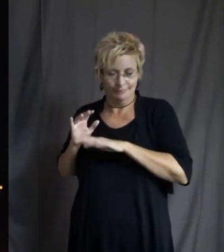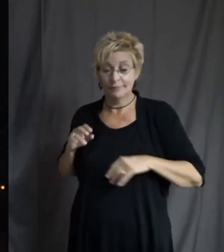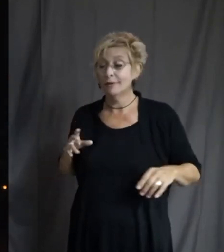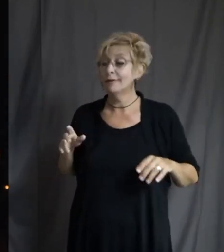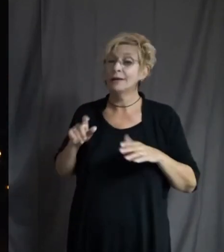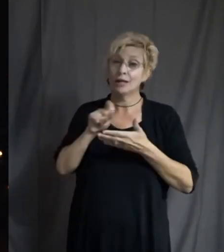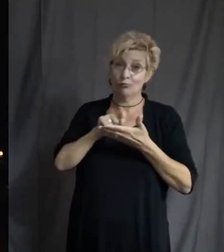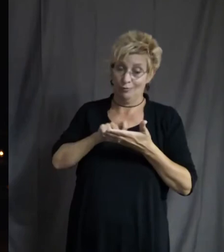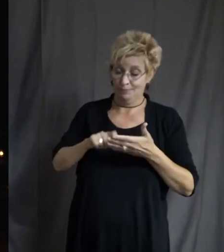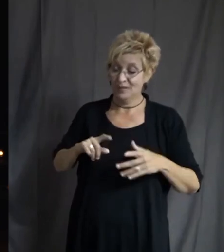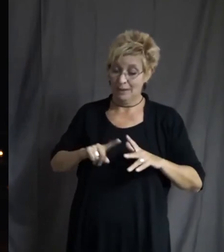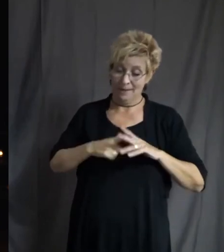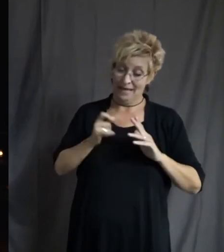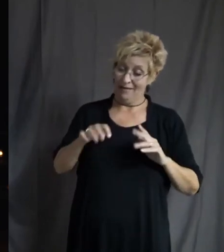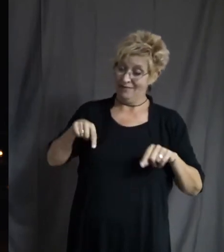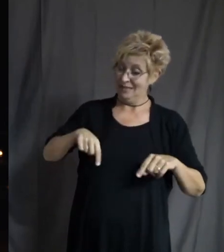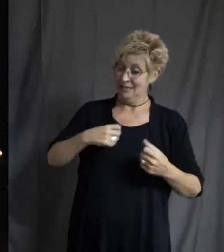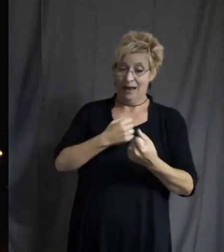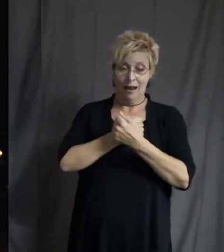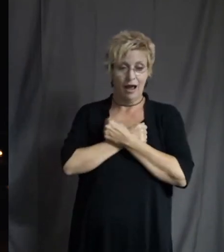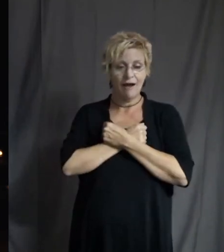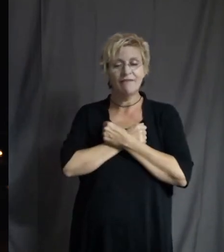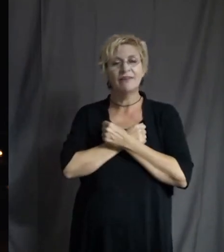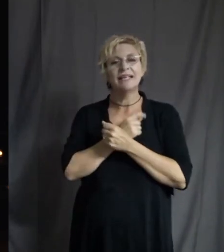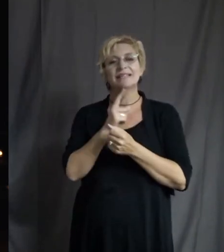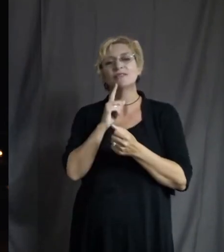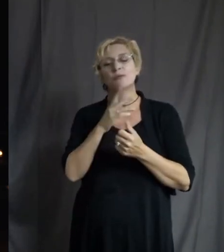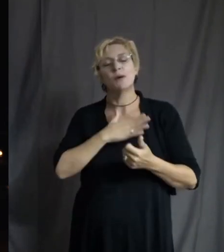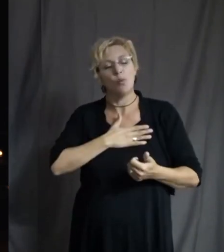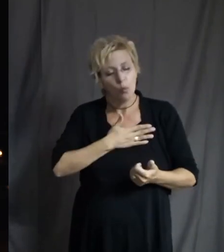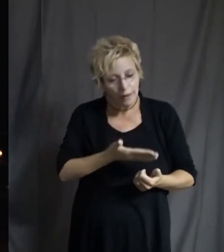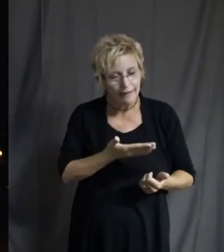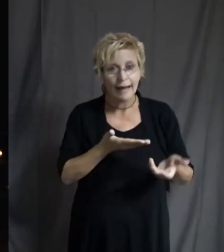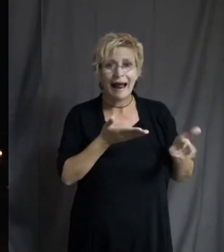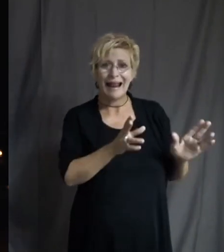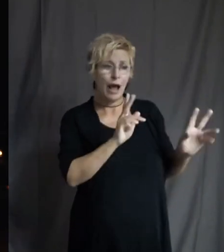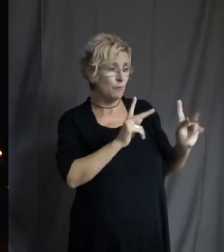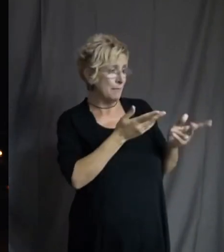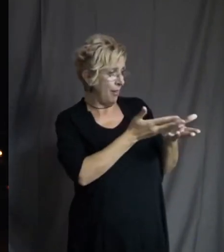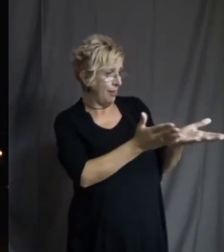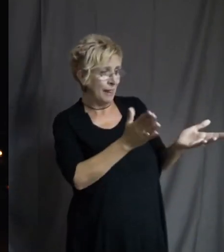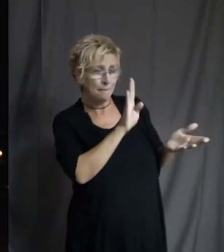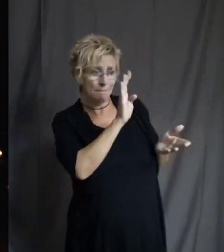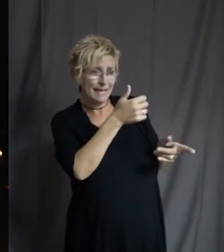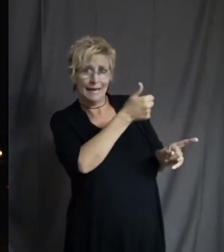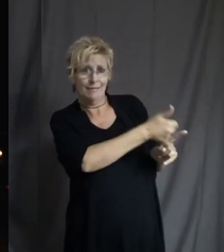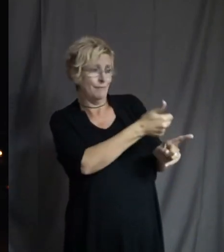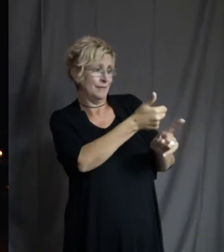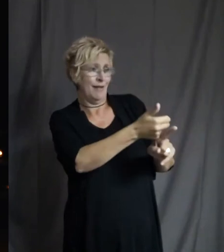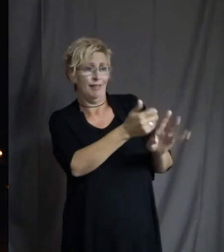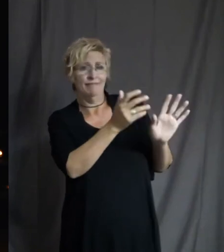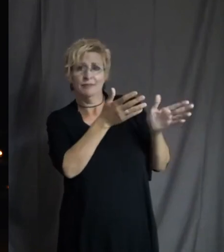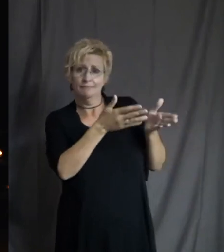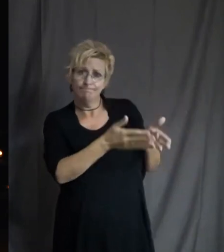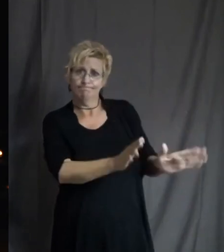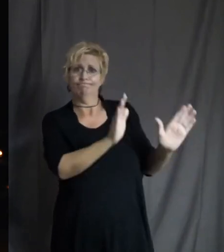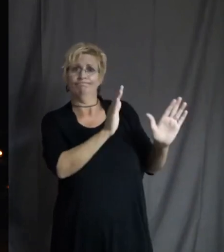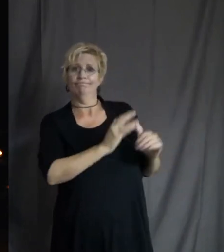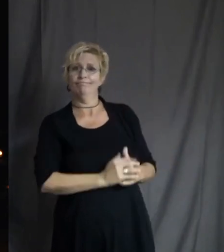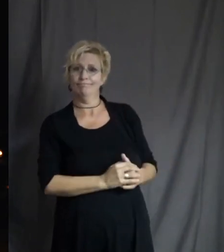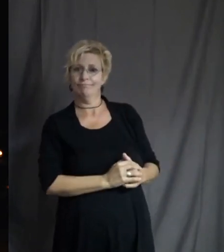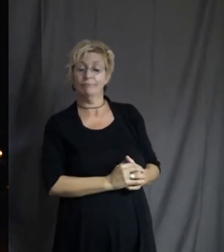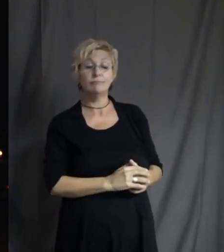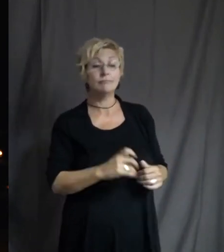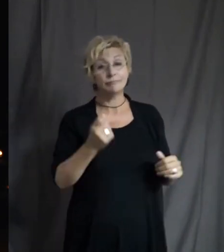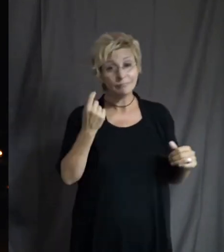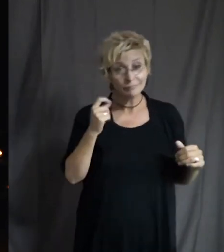of this love is the will to let those we love be perfectly themselves.